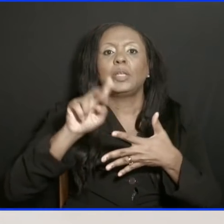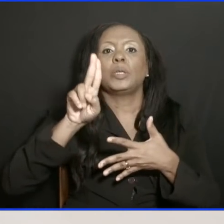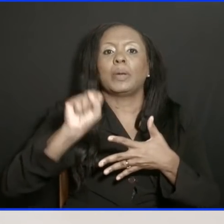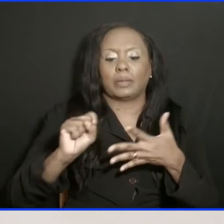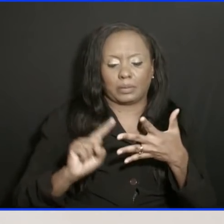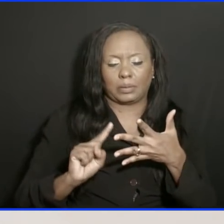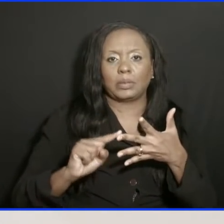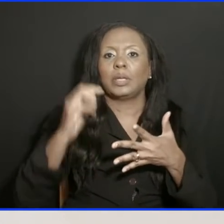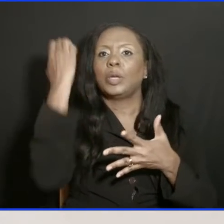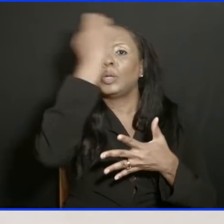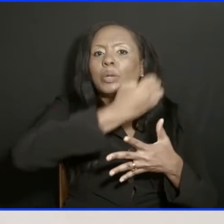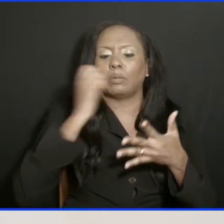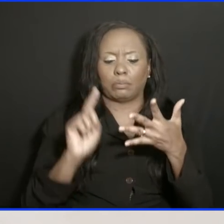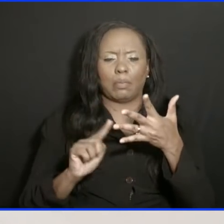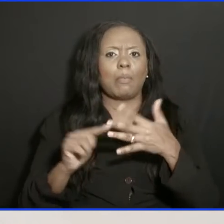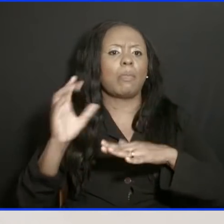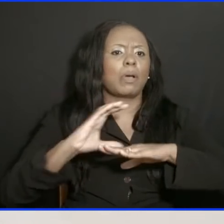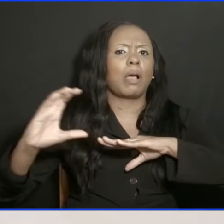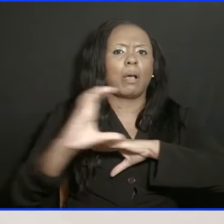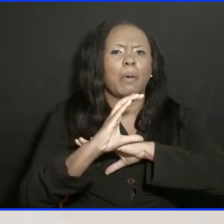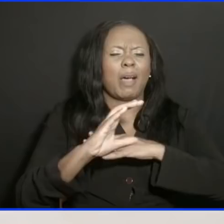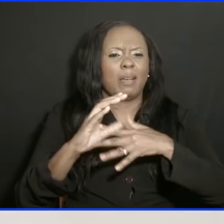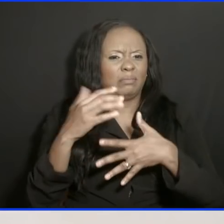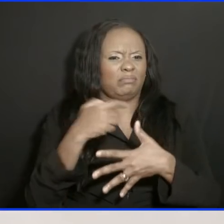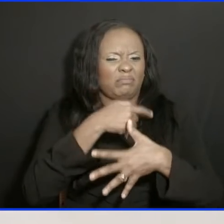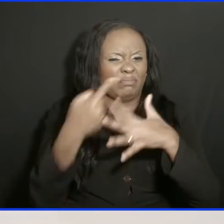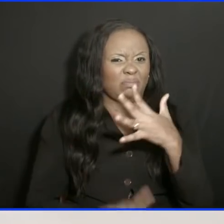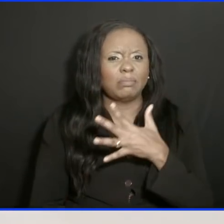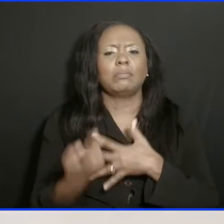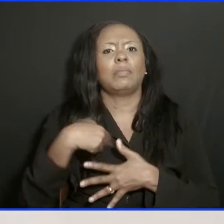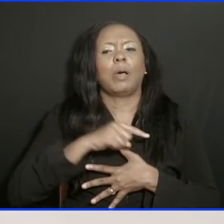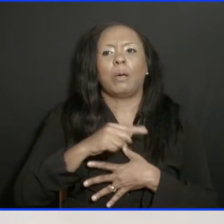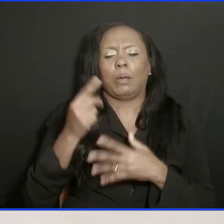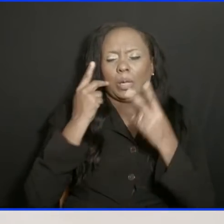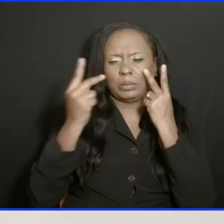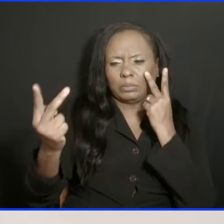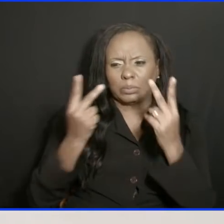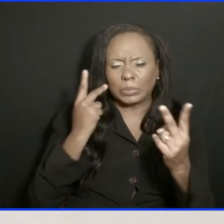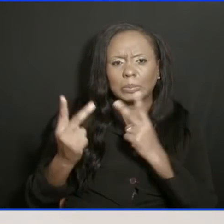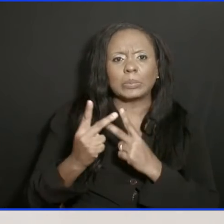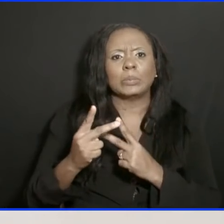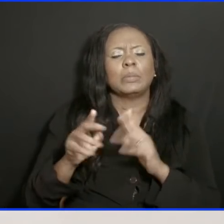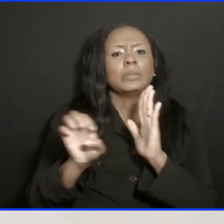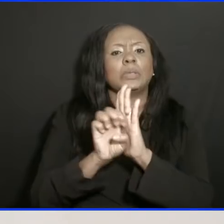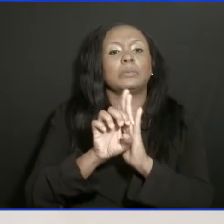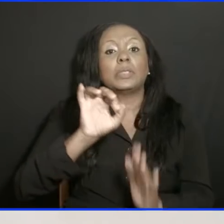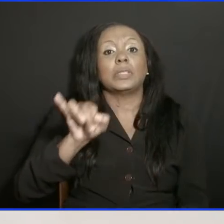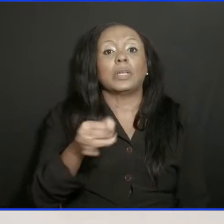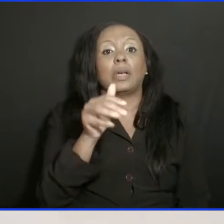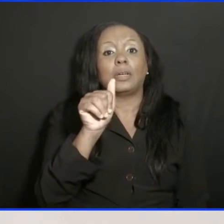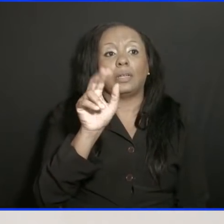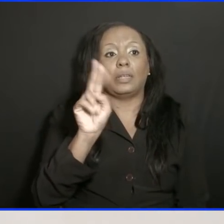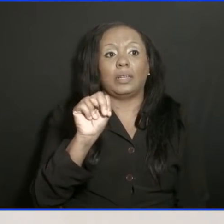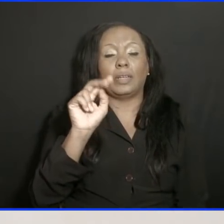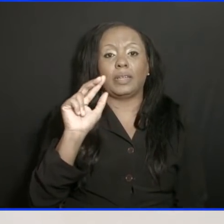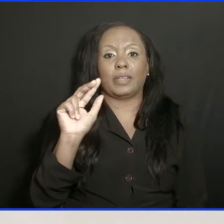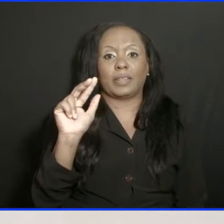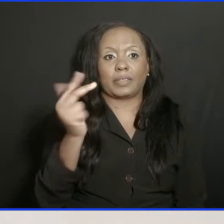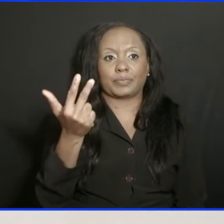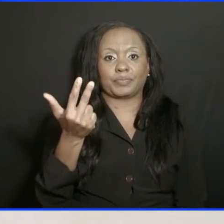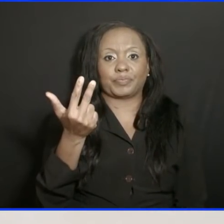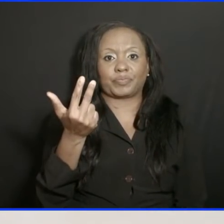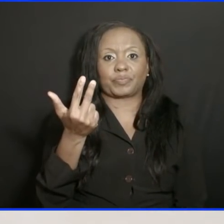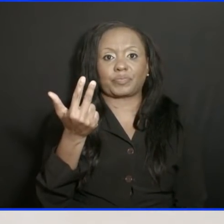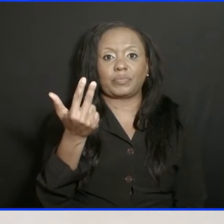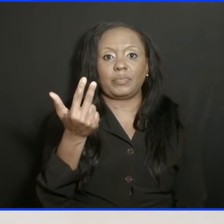even within the Caribbean. And we would have noted that on the 3rd of January, for example, in the United States, they hit